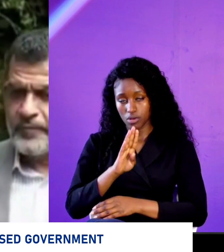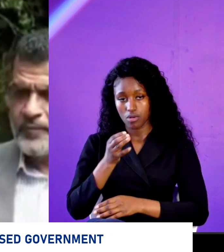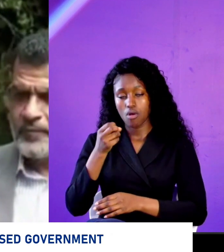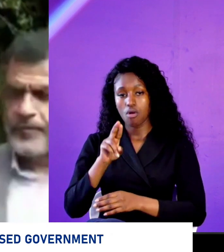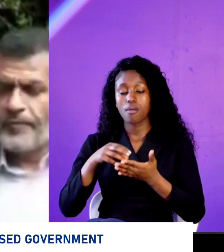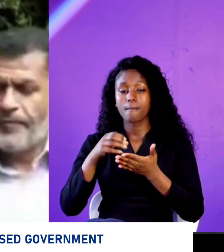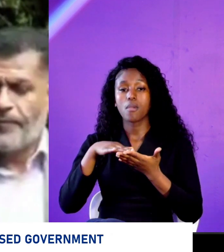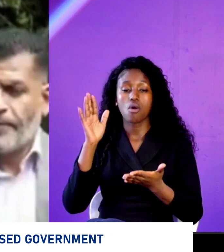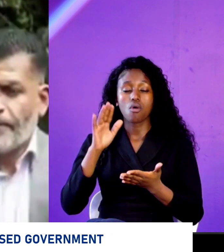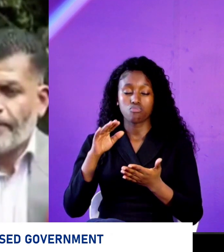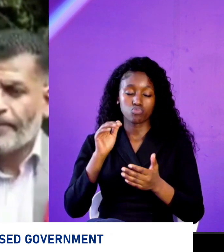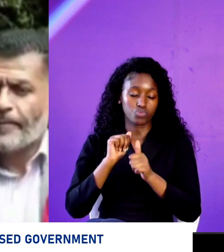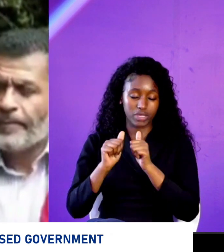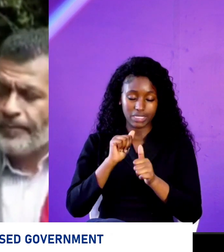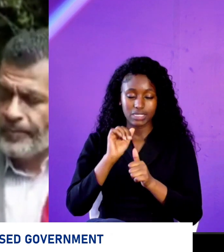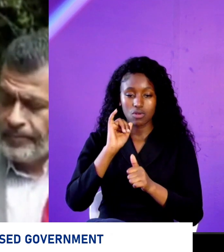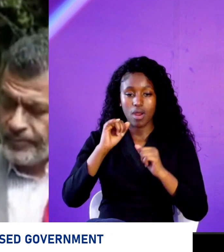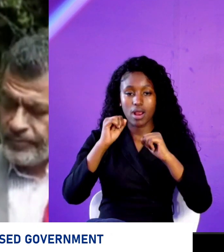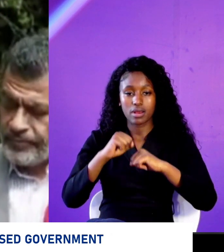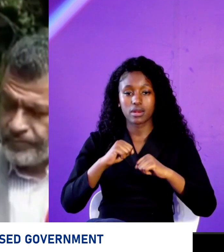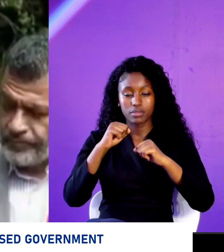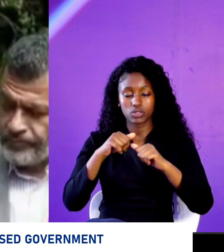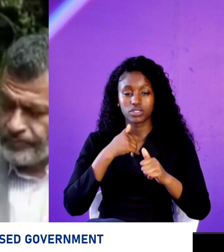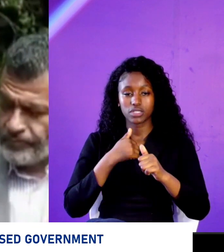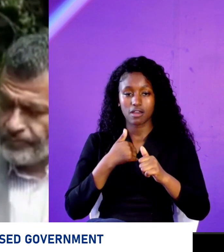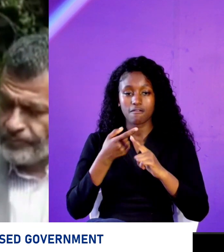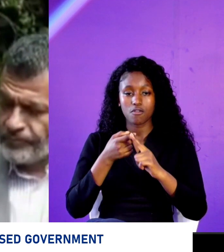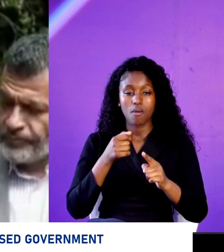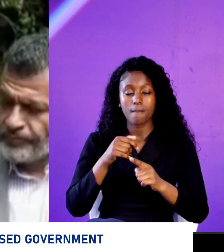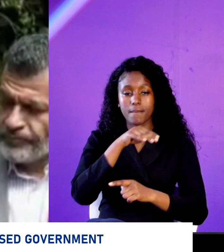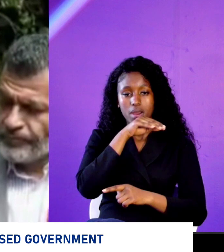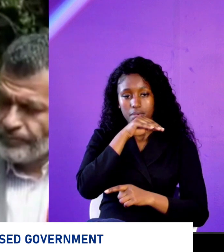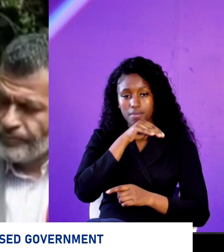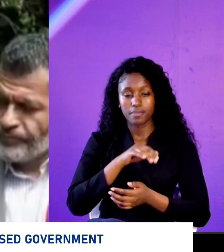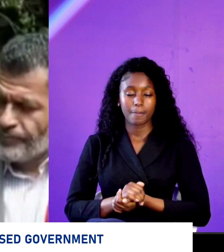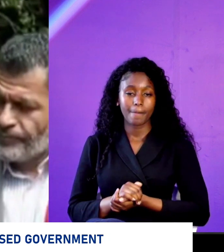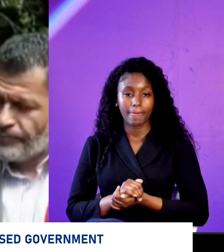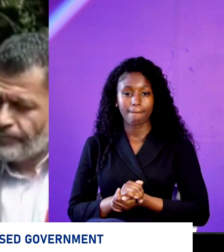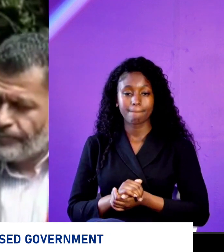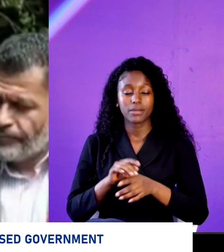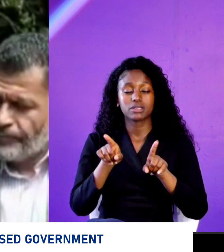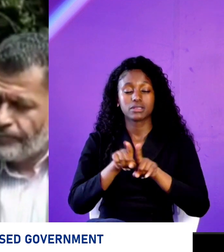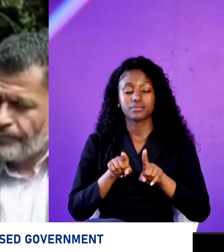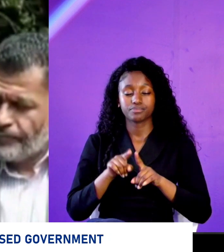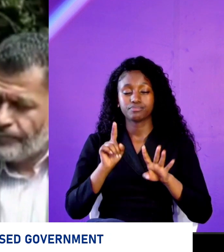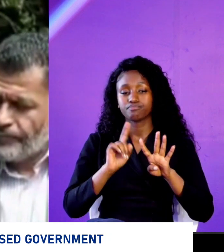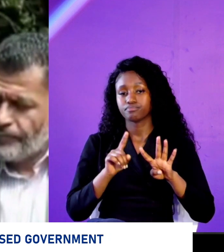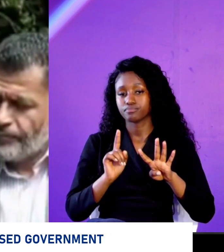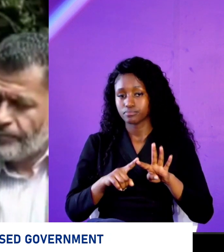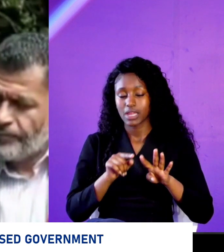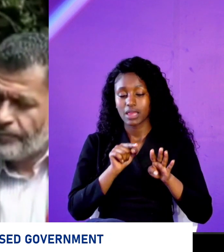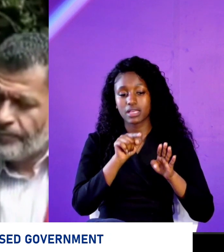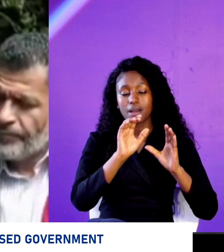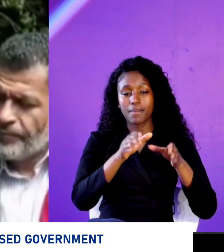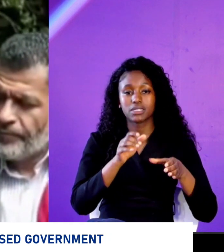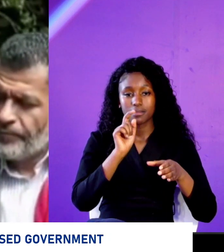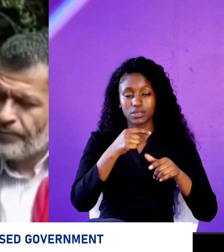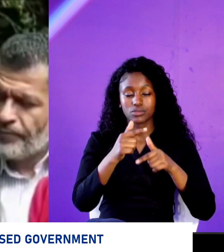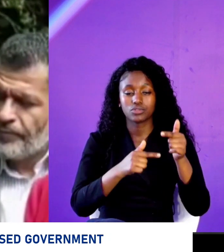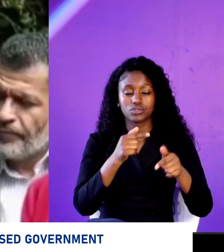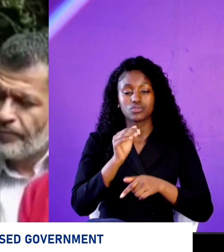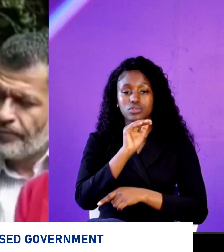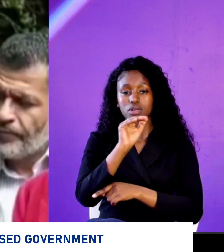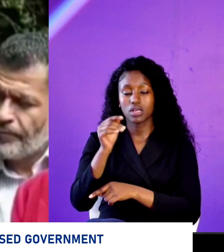more, as had been proposed by party leader Raila Amolo Odinga. Fourthly, that the party continues to demand